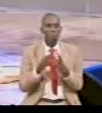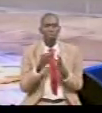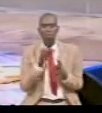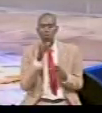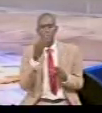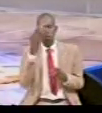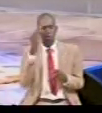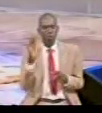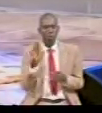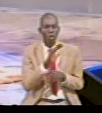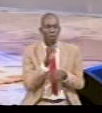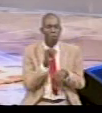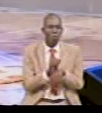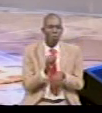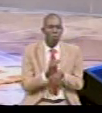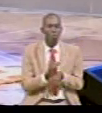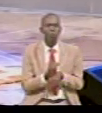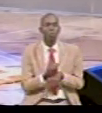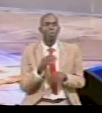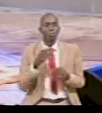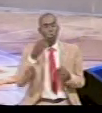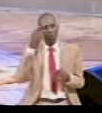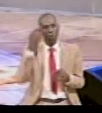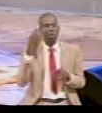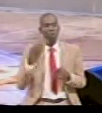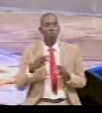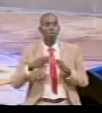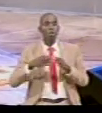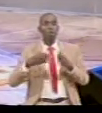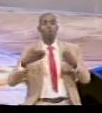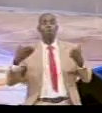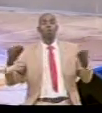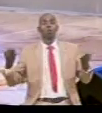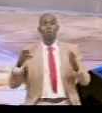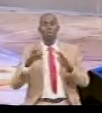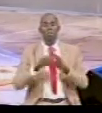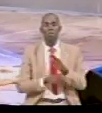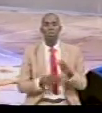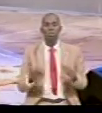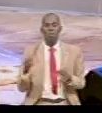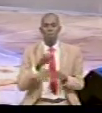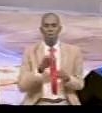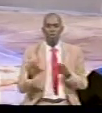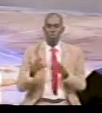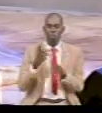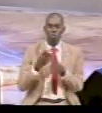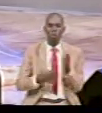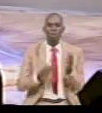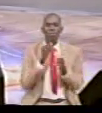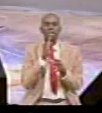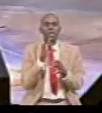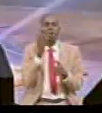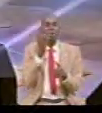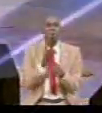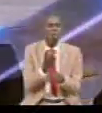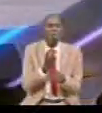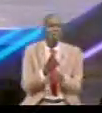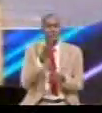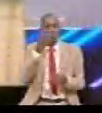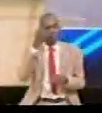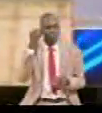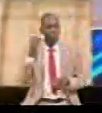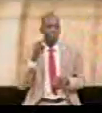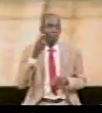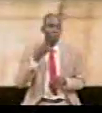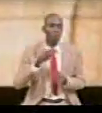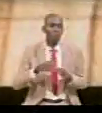all transparency and sincerity, they do what is right, because the only praise and